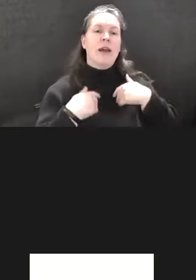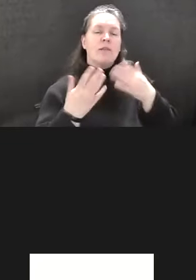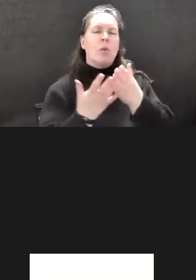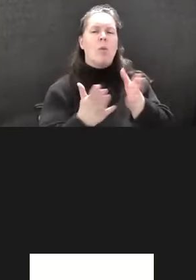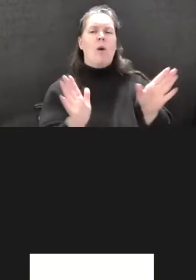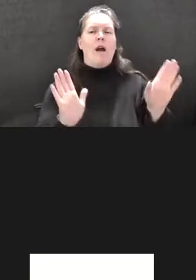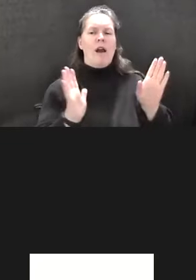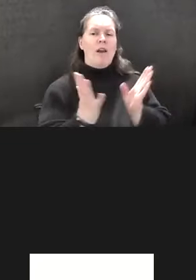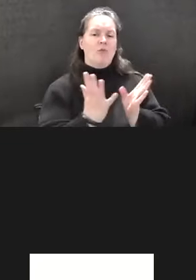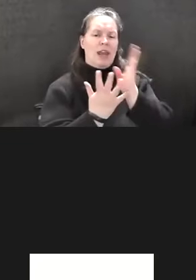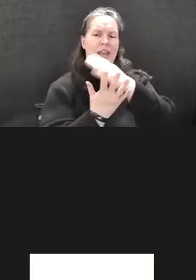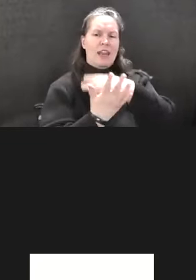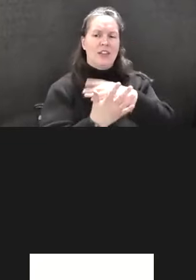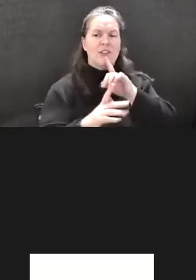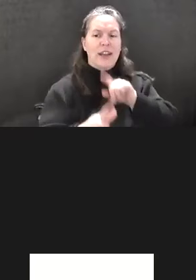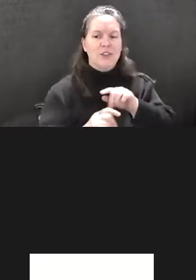of answers,